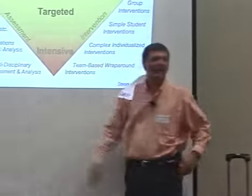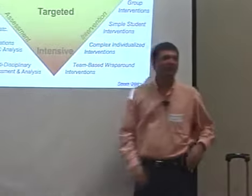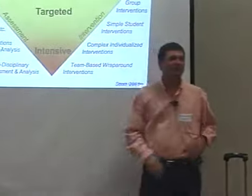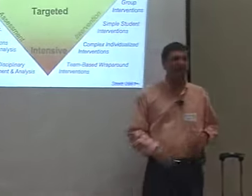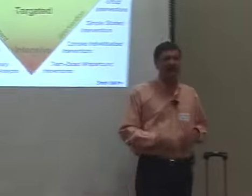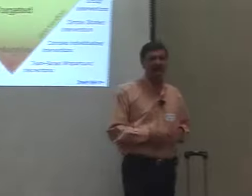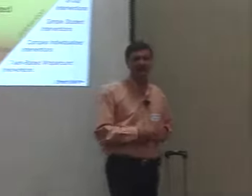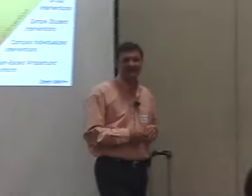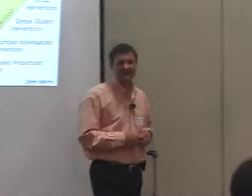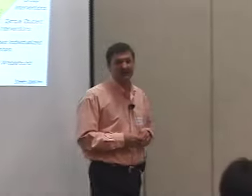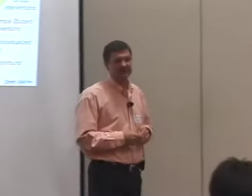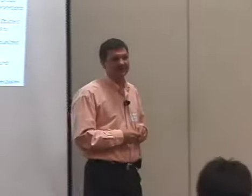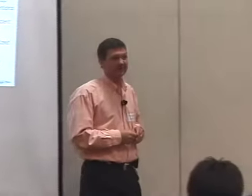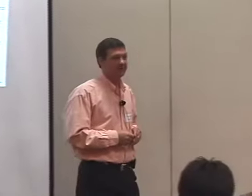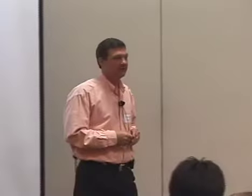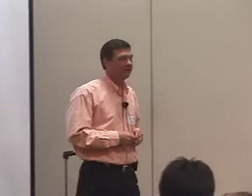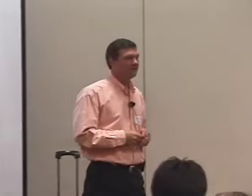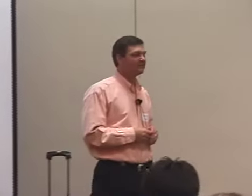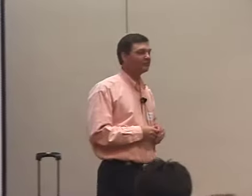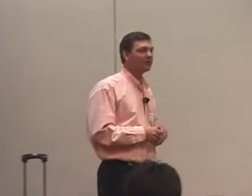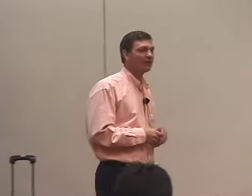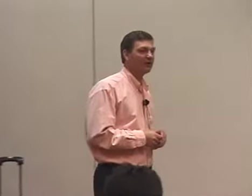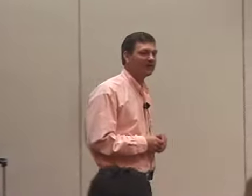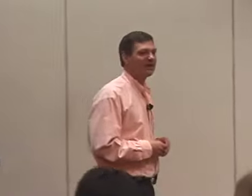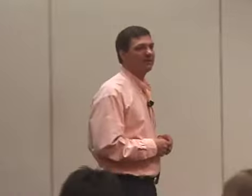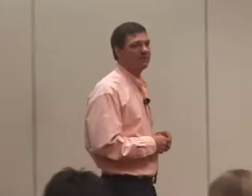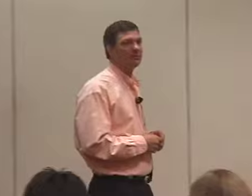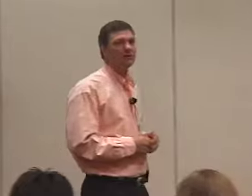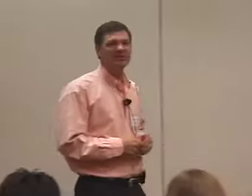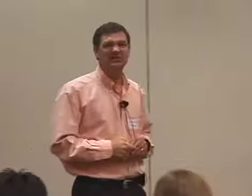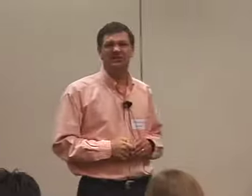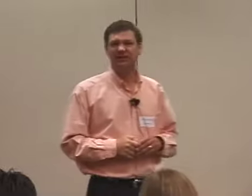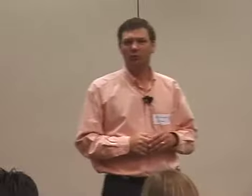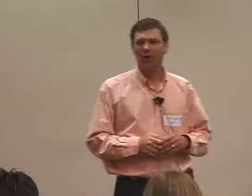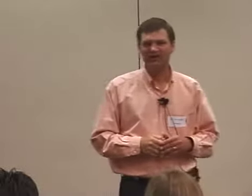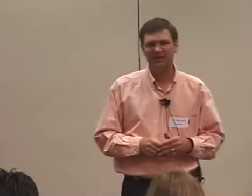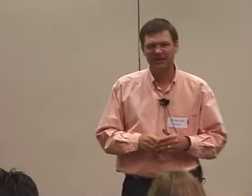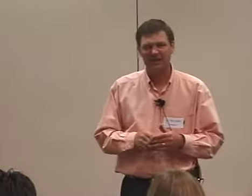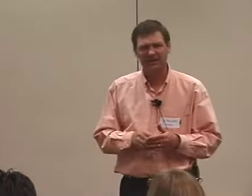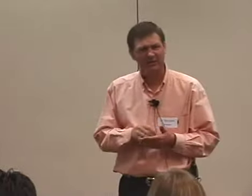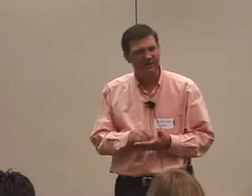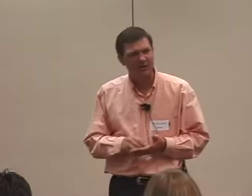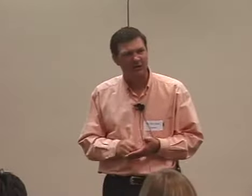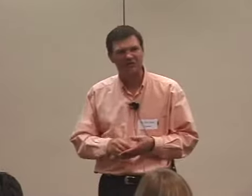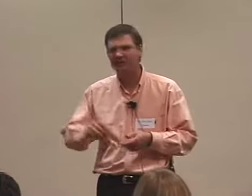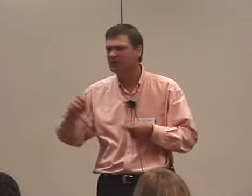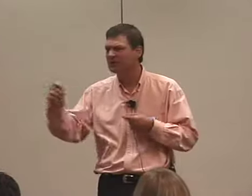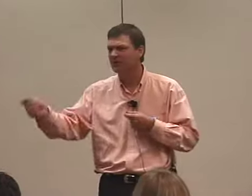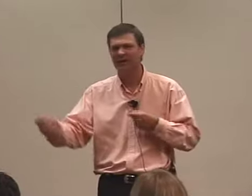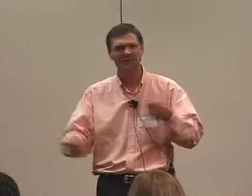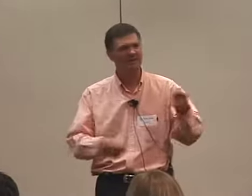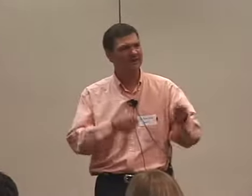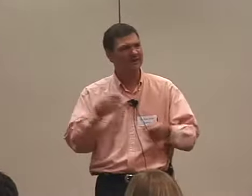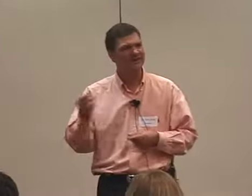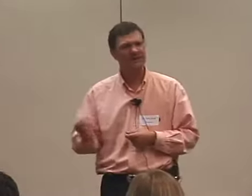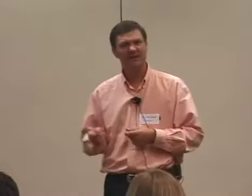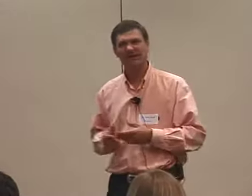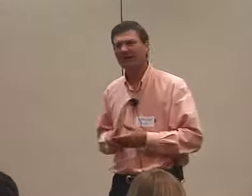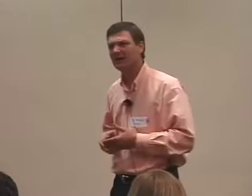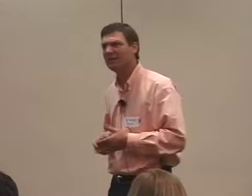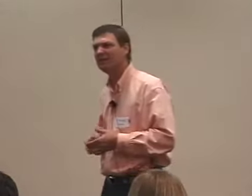need formalized assessment. This is where you're probably going to have people really just sit and watch that kid and take notes and do different kinds of